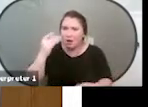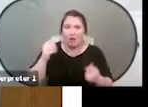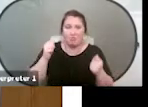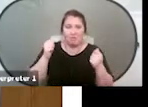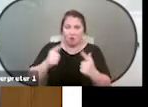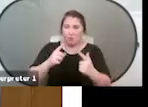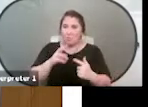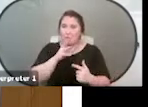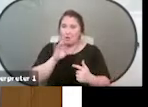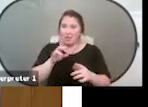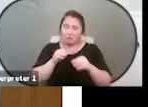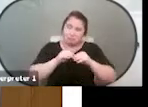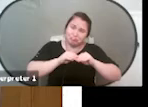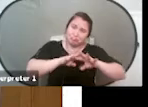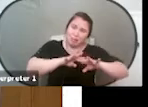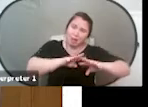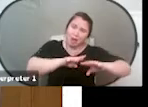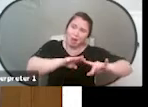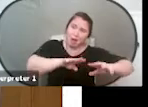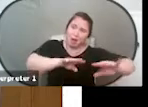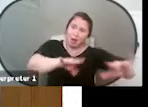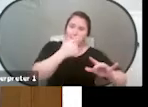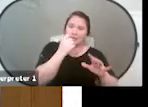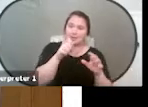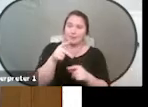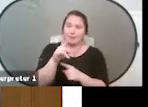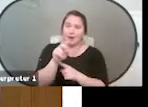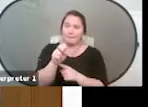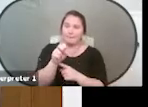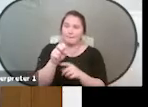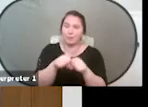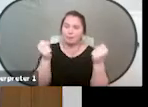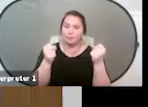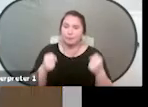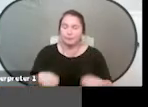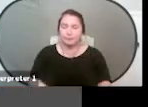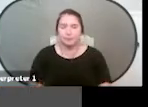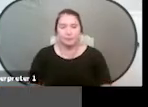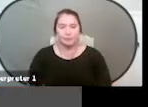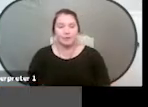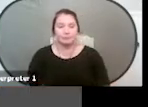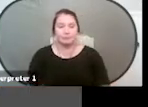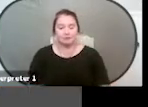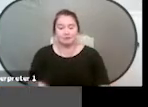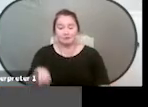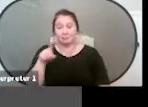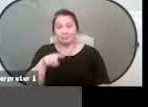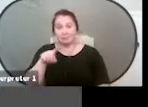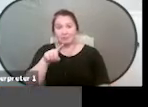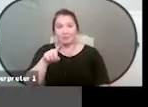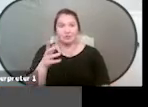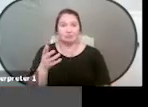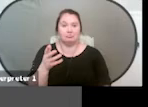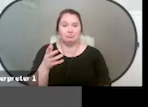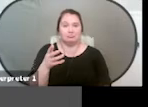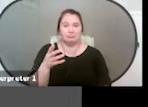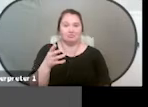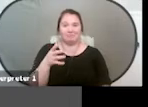that infiltrated that building due to that ruptured pipe. So those are kind of our